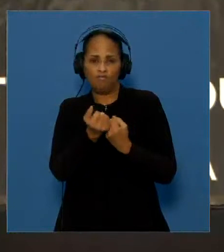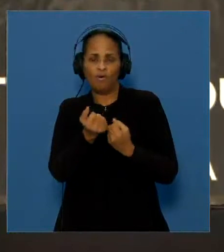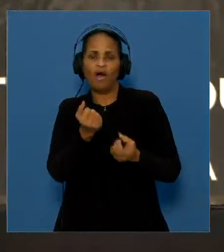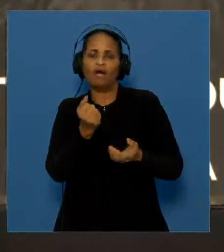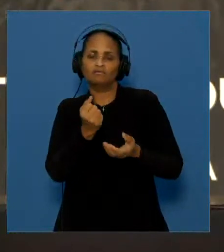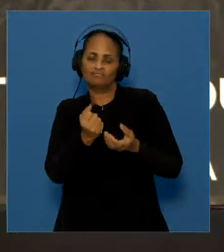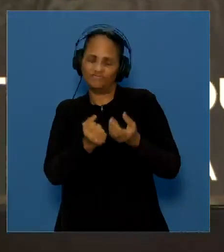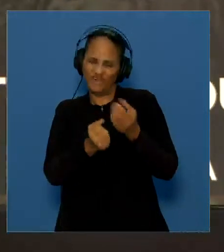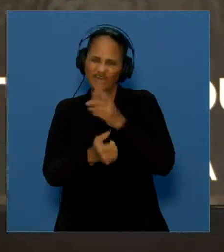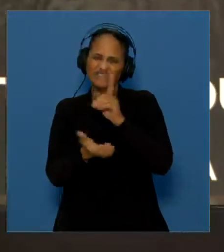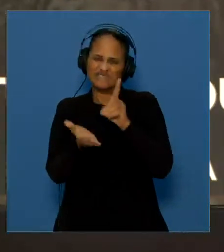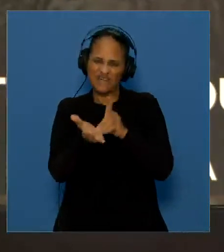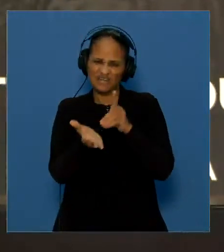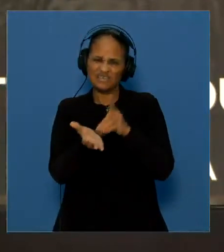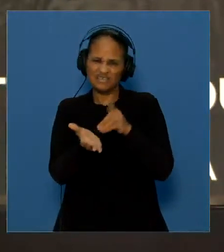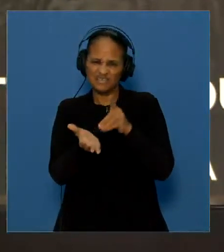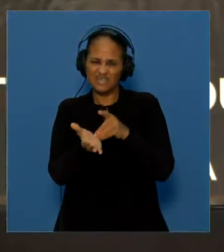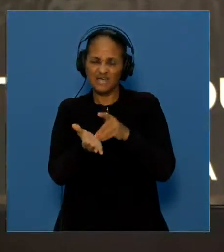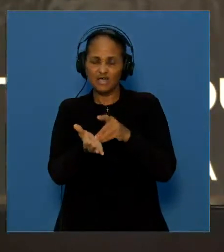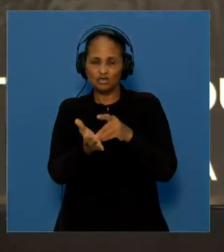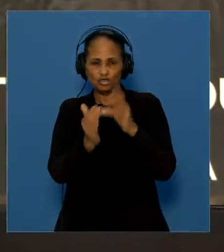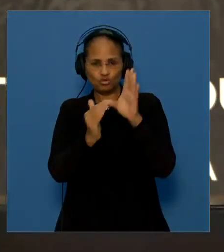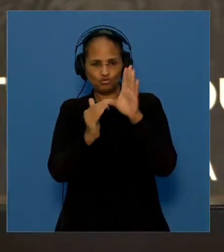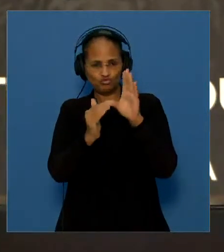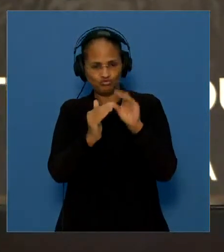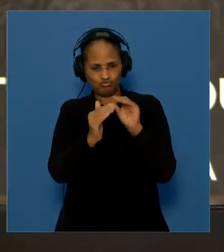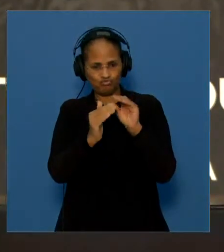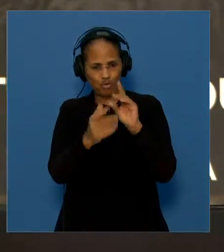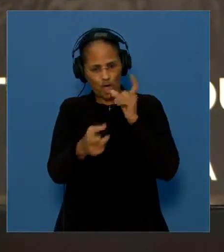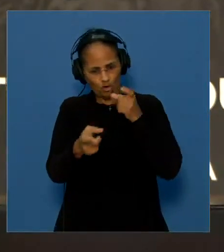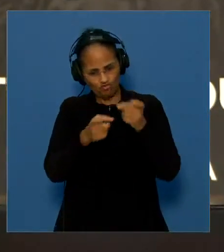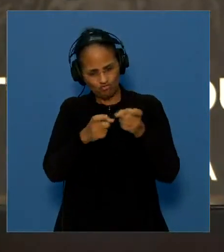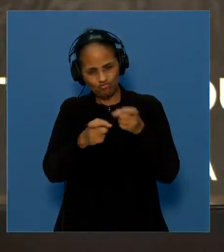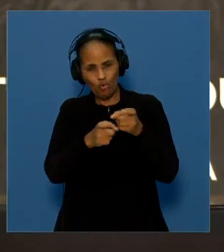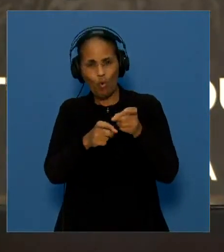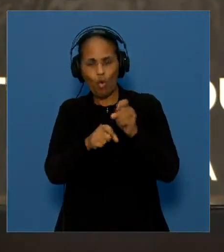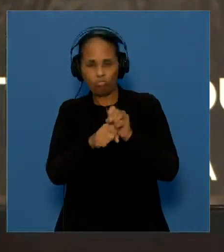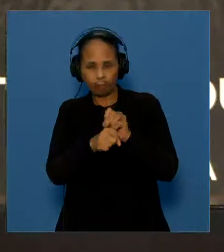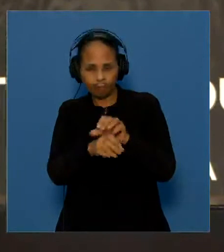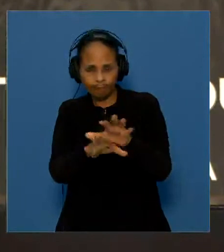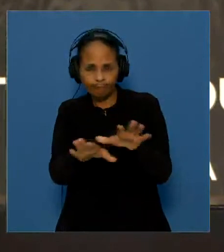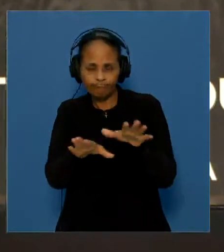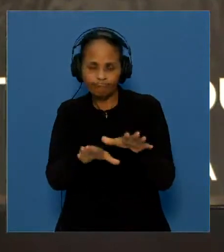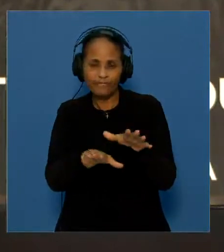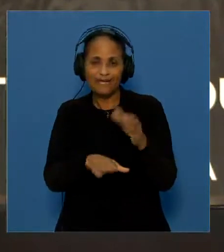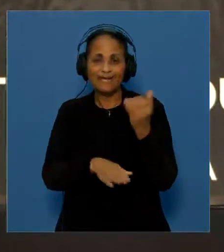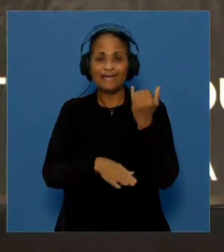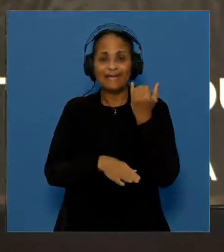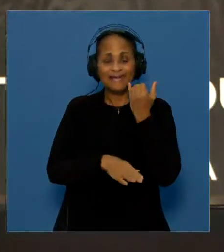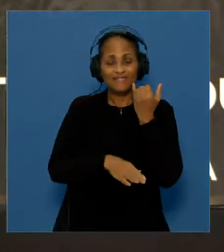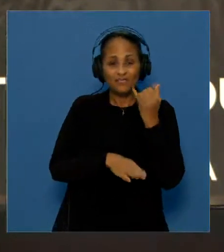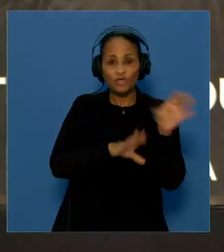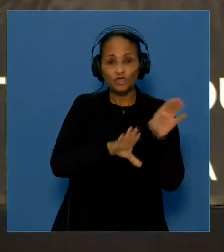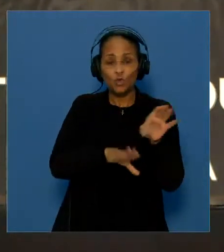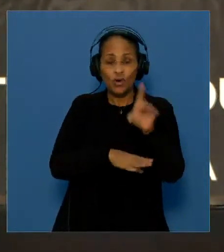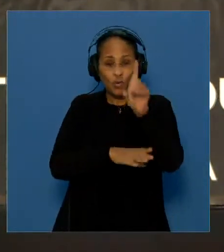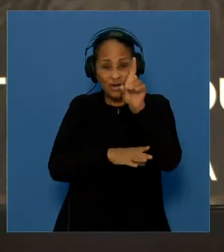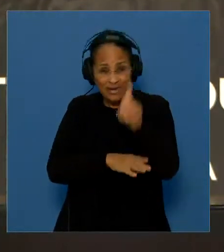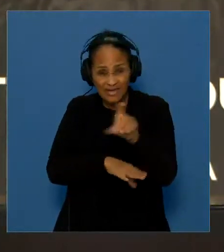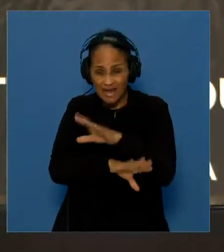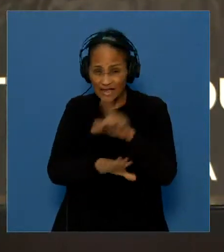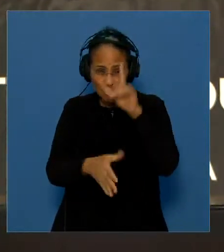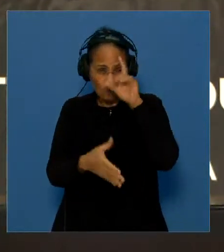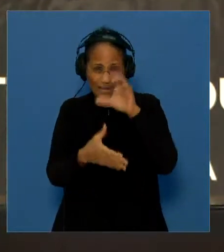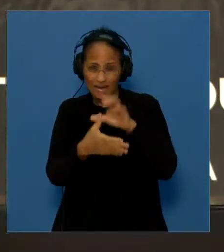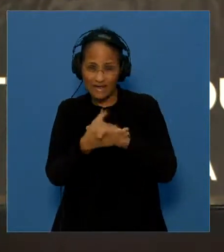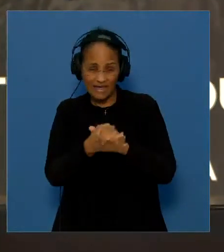everyone, to bring this outbreak under control. And so with that, as long as we do what is necessary, I do not believe that we'll